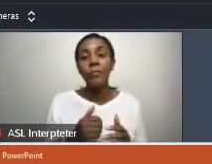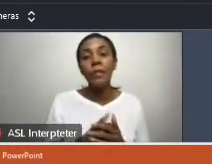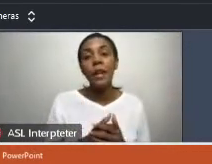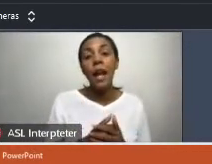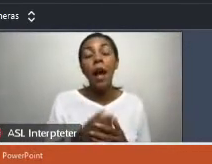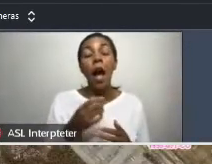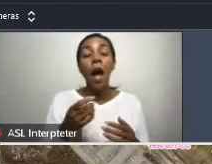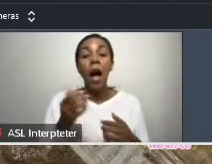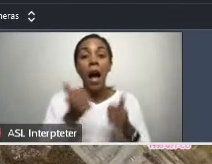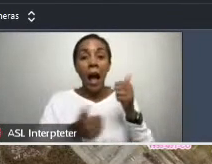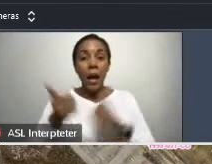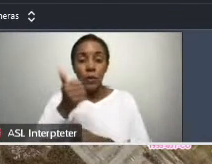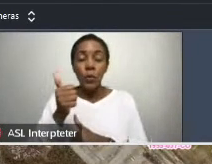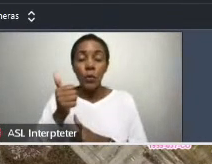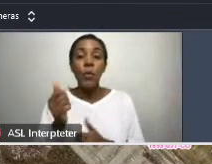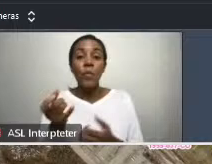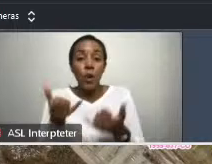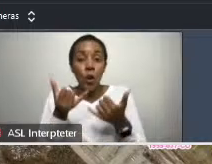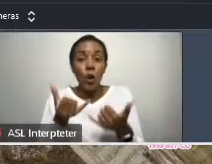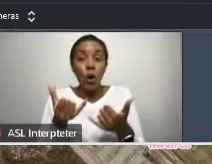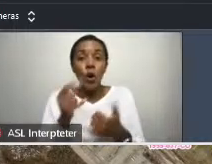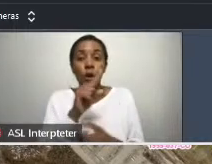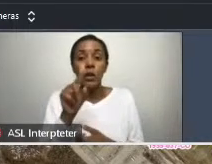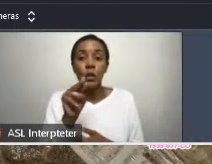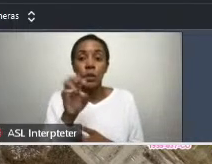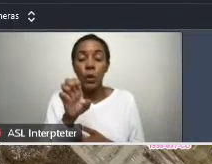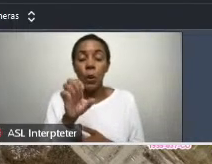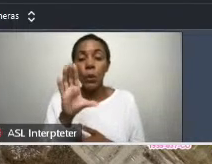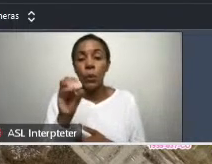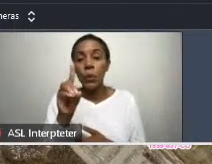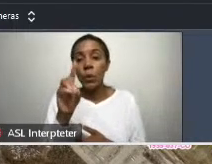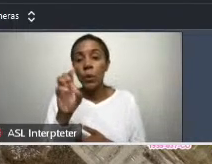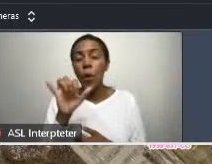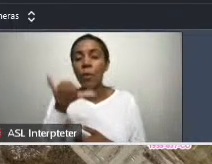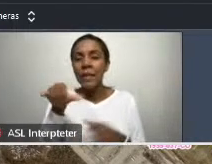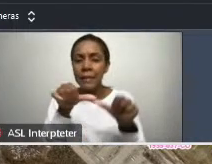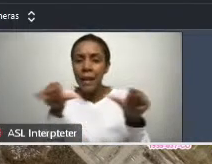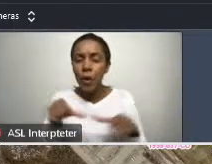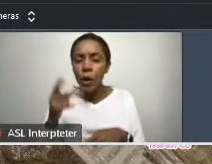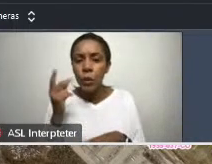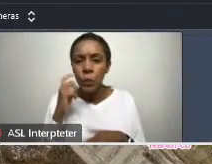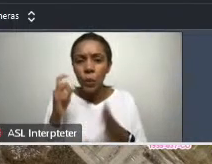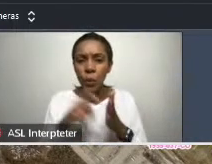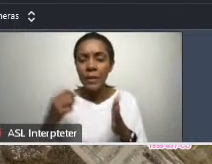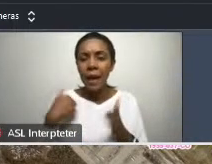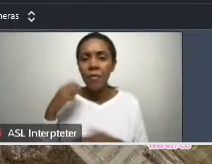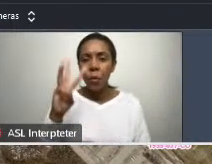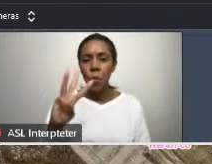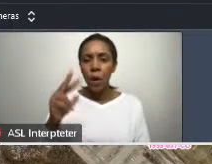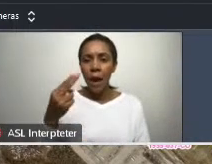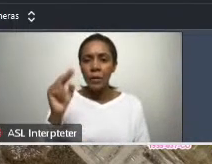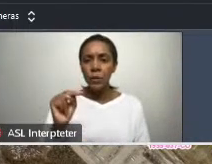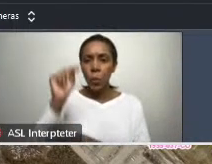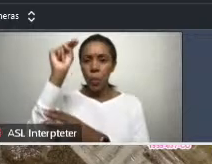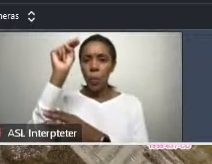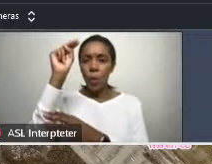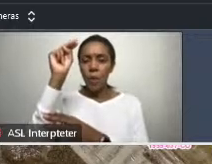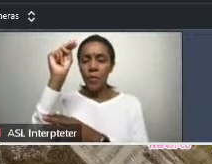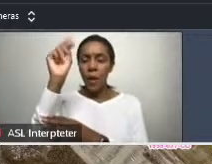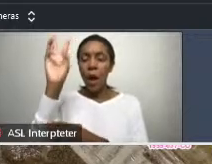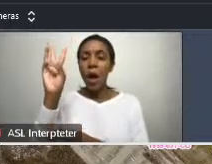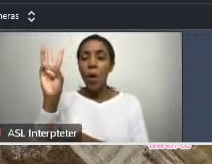the location of gas stations. This aerial kind of shows you what's around. To the north, you have warehouses. To the west, you